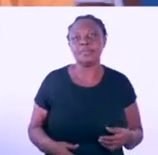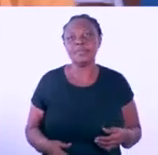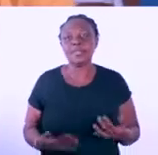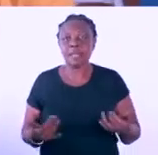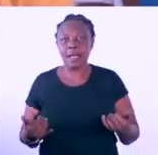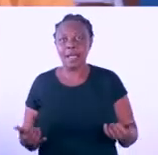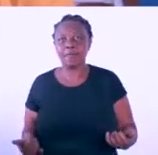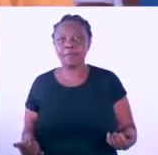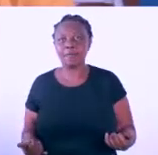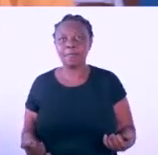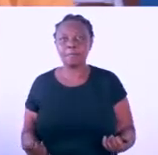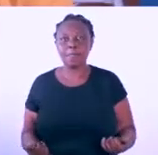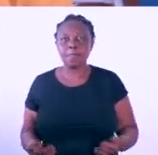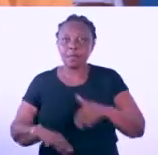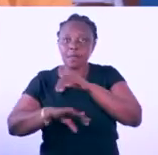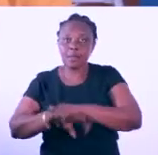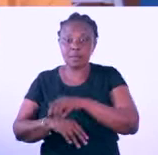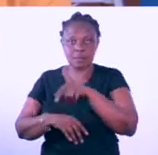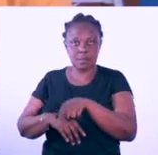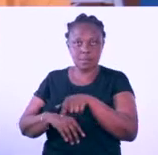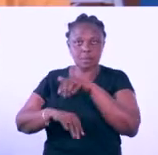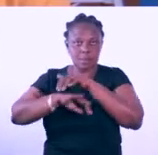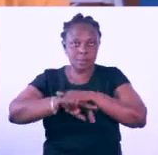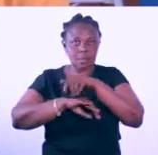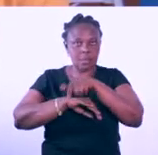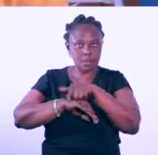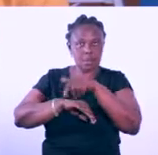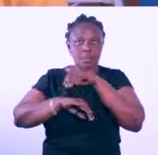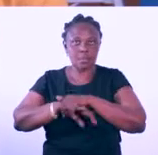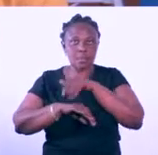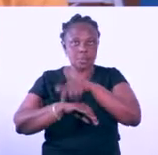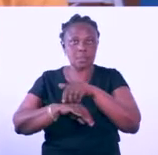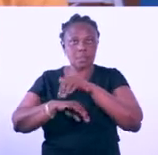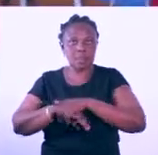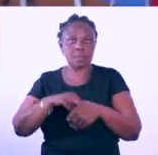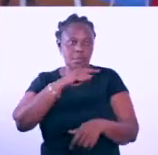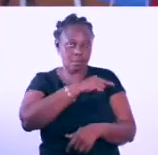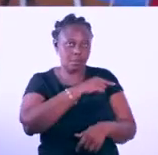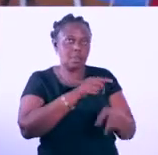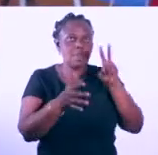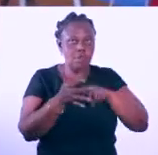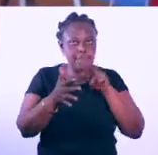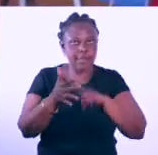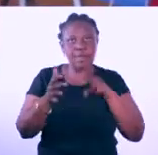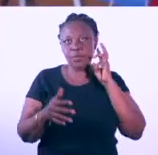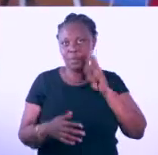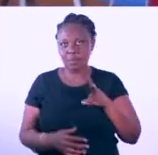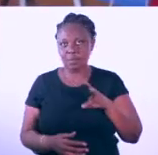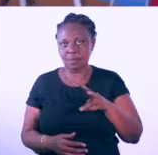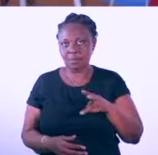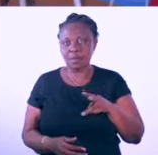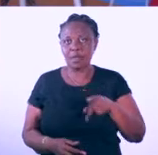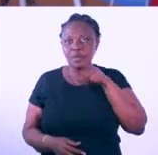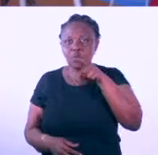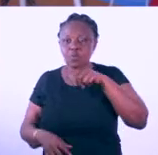Now, this is English, okay? We are going to do reading. Now, I want you to